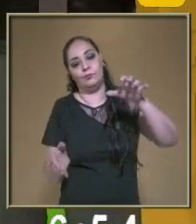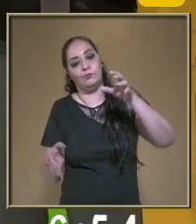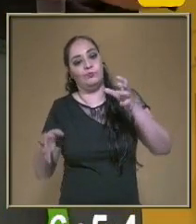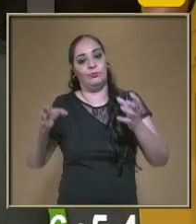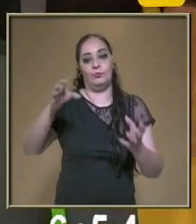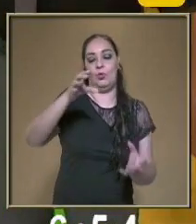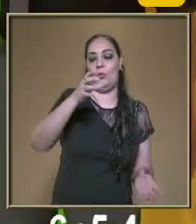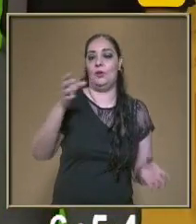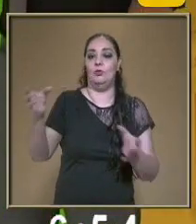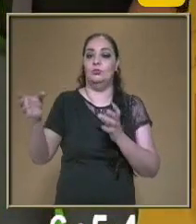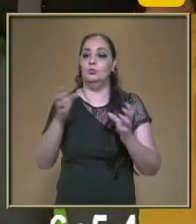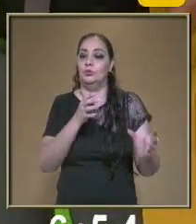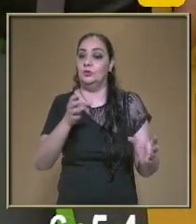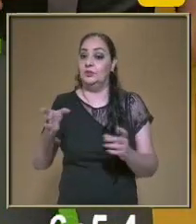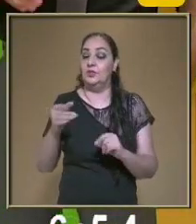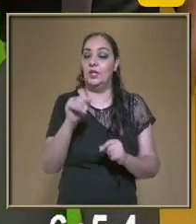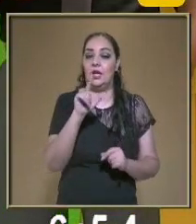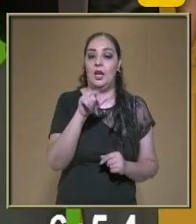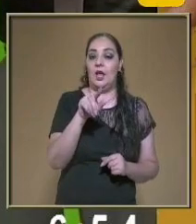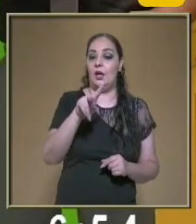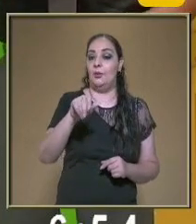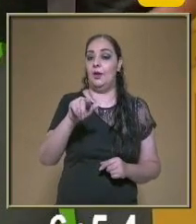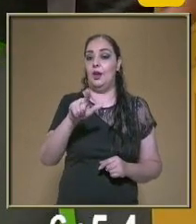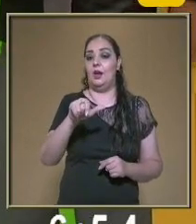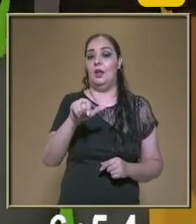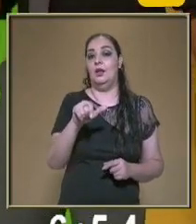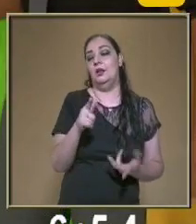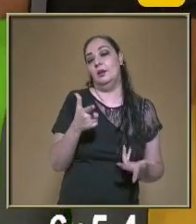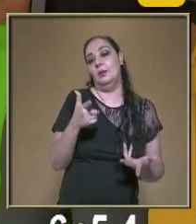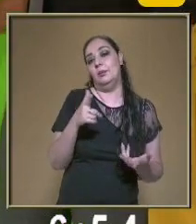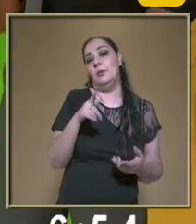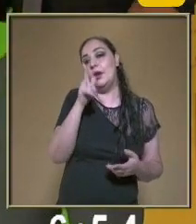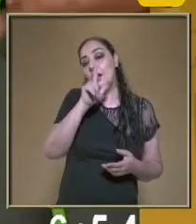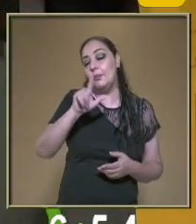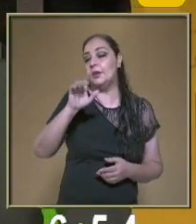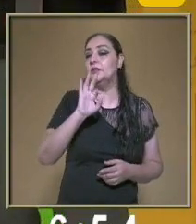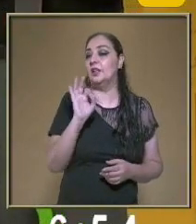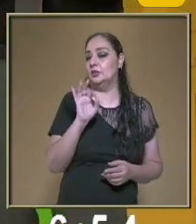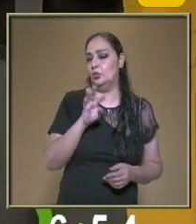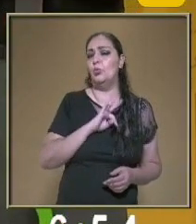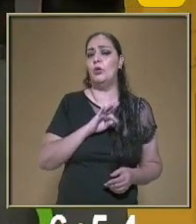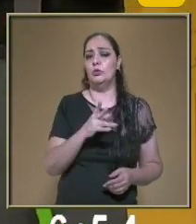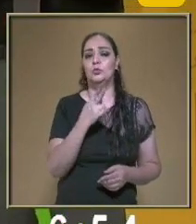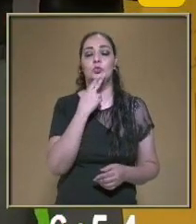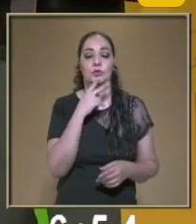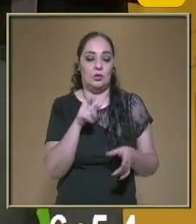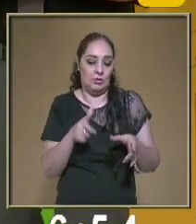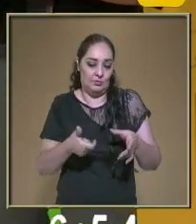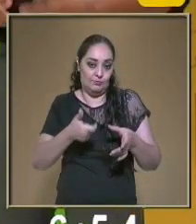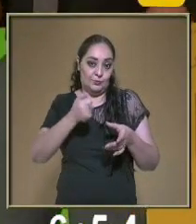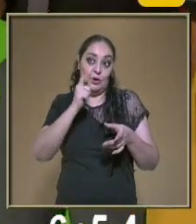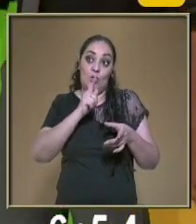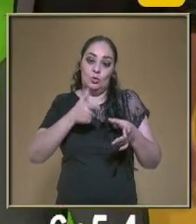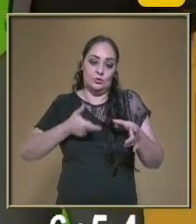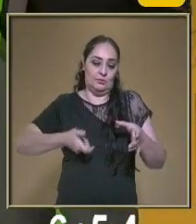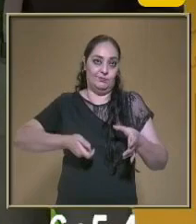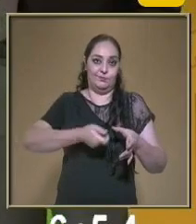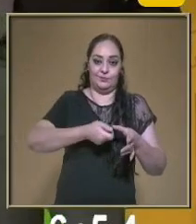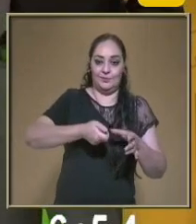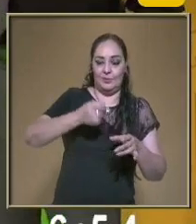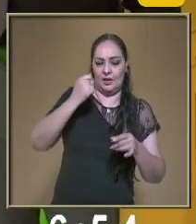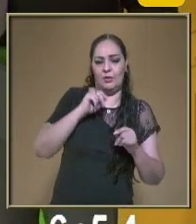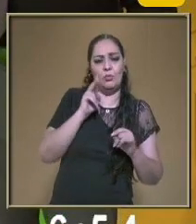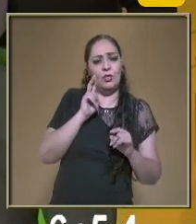You have to move, shake the lava lamp. And then if it is possible, you can use a flashlight like in your cell phone,